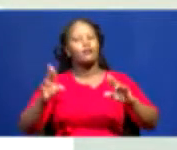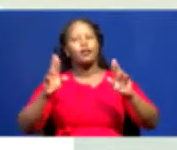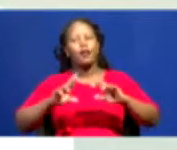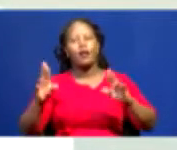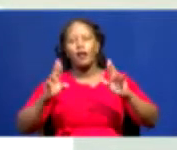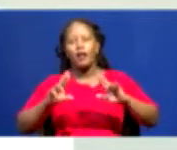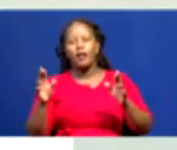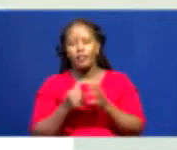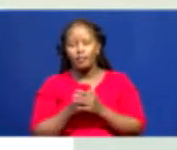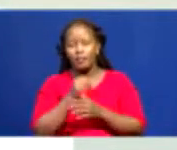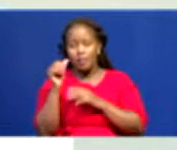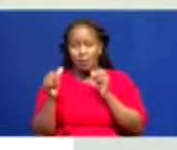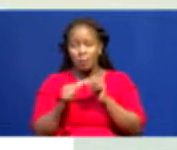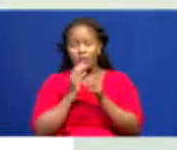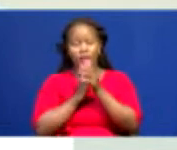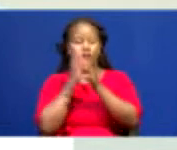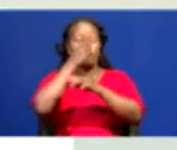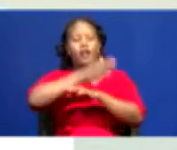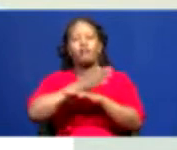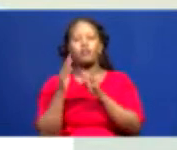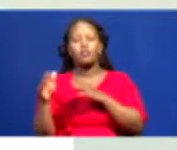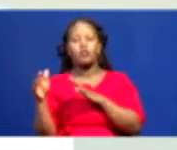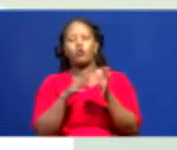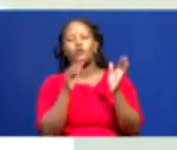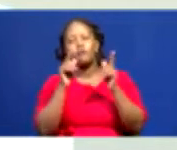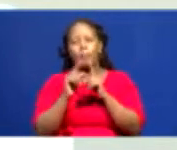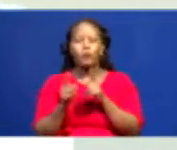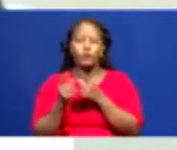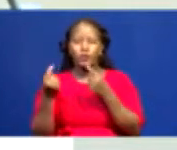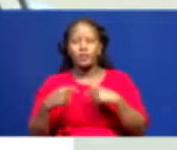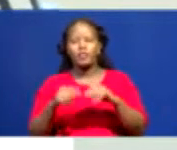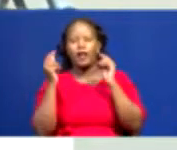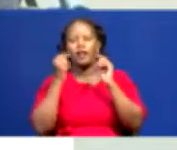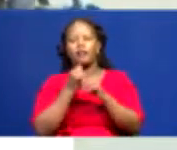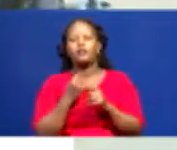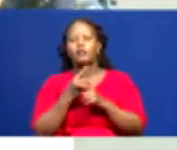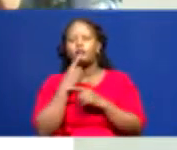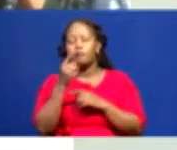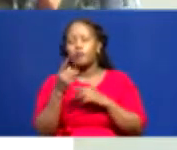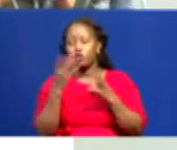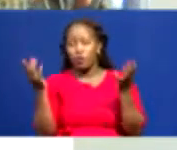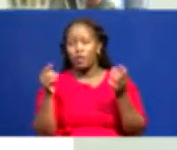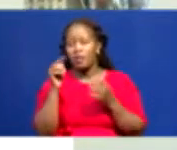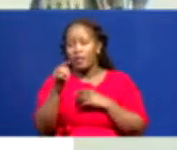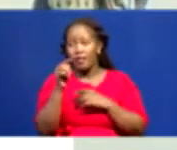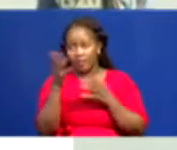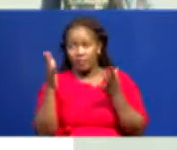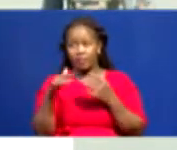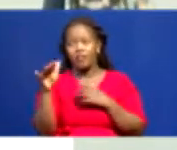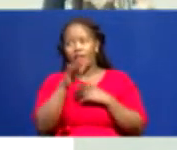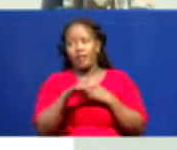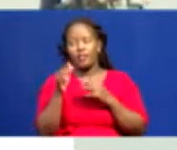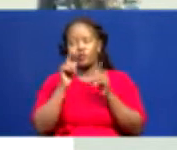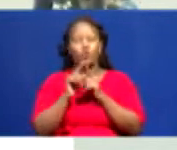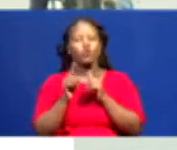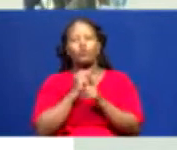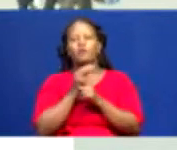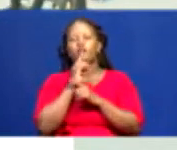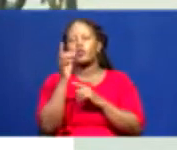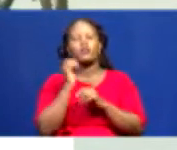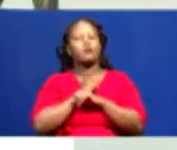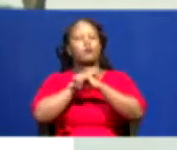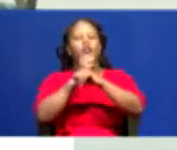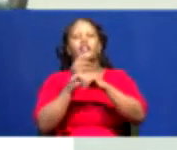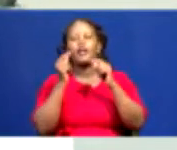on the flyover and, of course, underneath it, just to try and ensure that indeed they will contain the demonstrations. Usually what